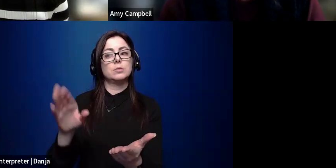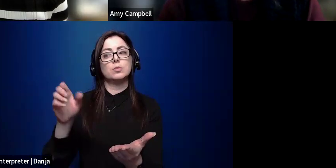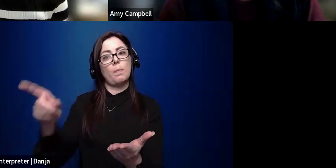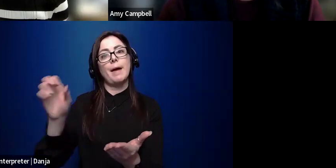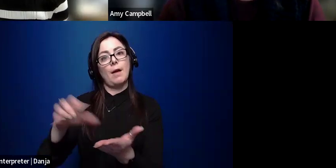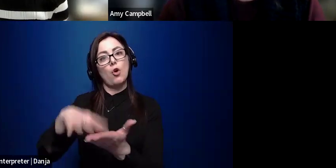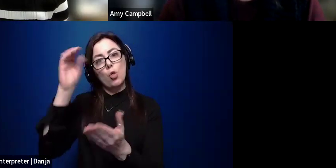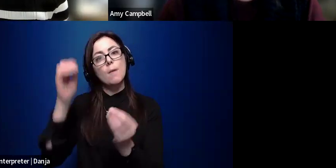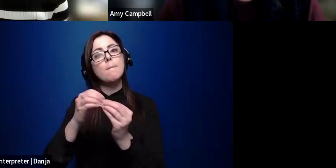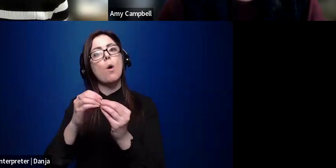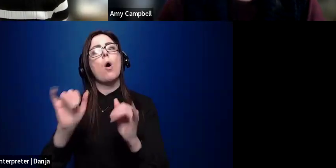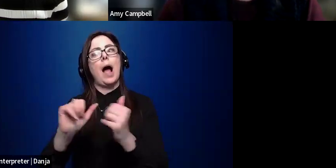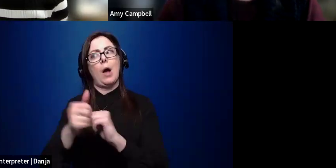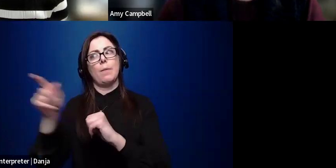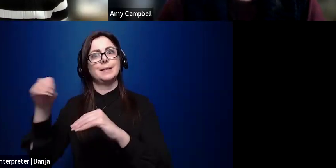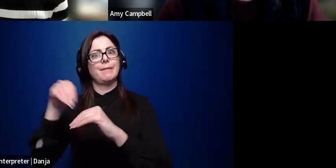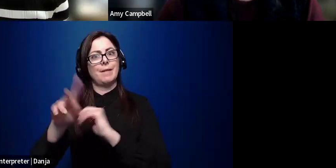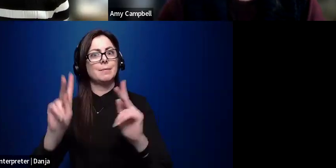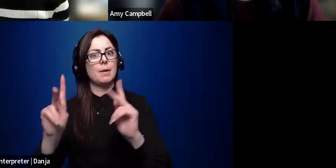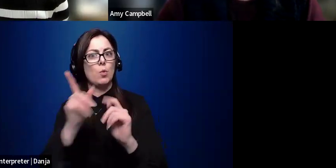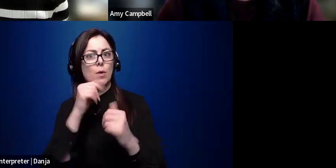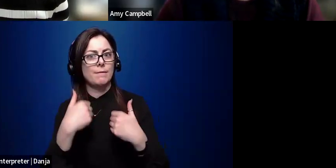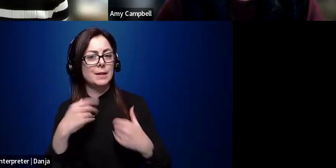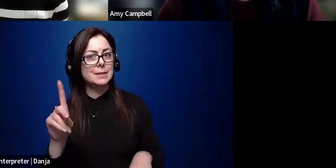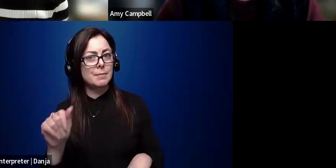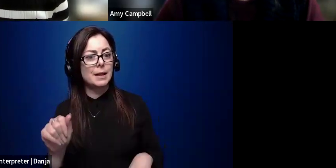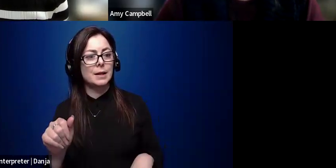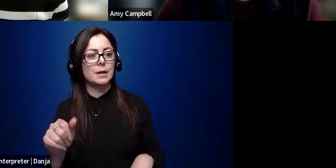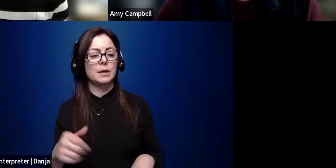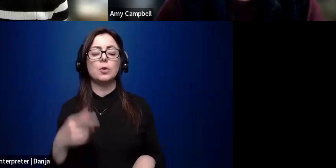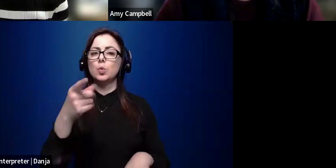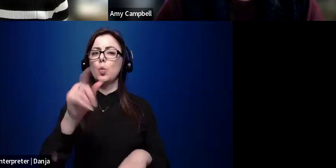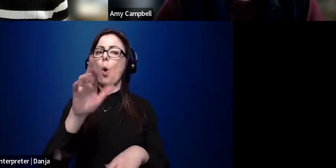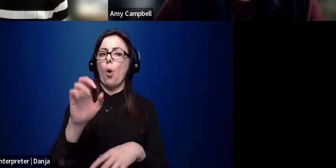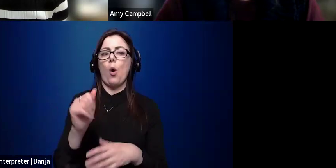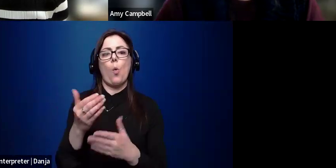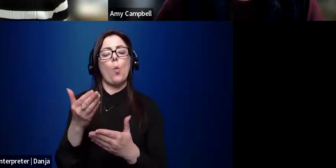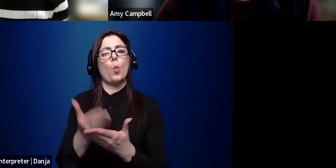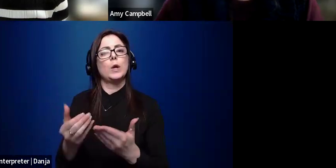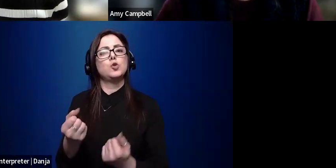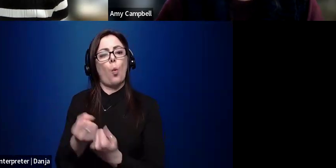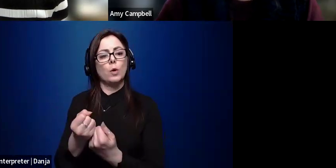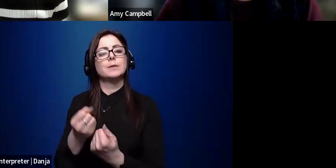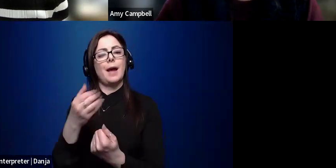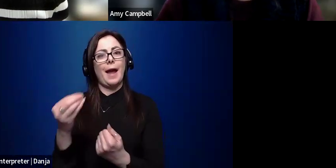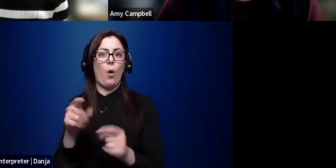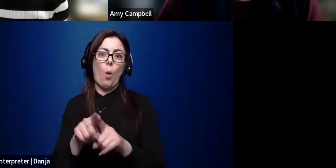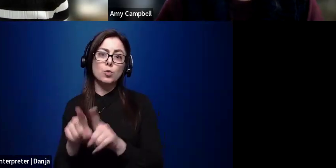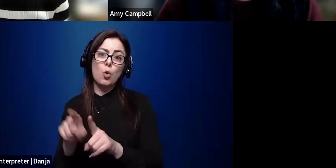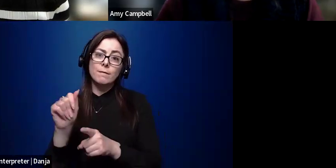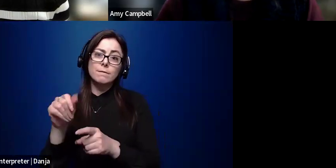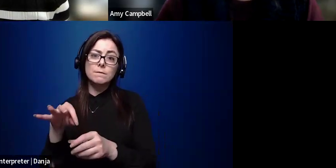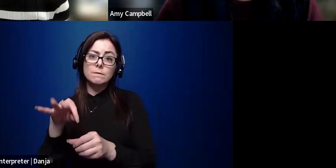with disabilities. So think of yourself as a resource as well as a constituent, and that you're educating them on what's going on in your